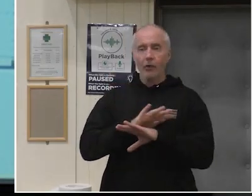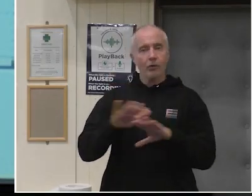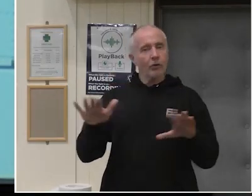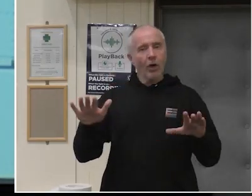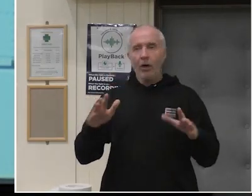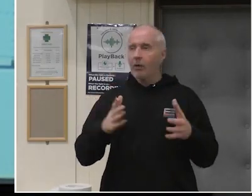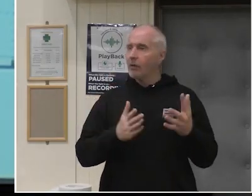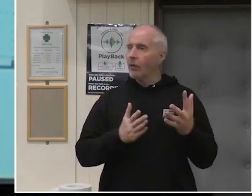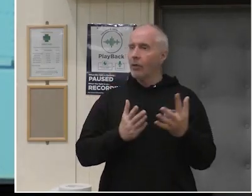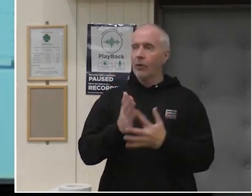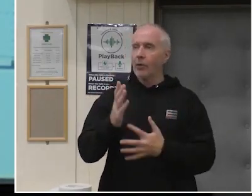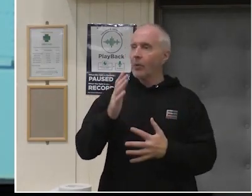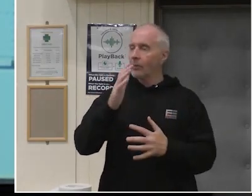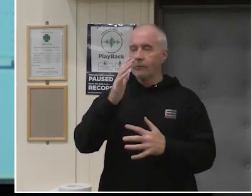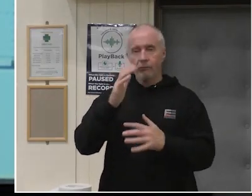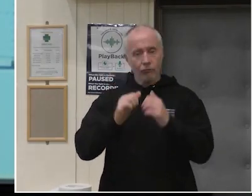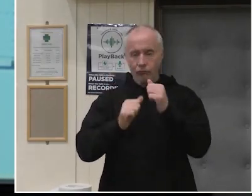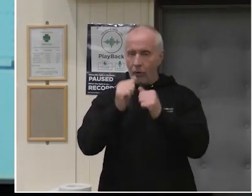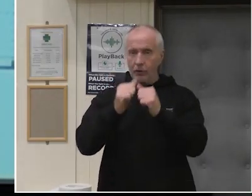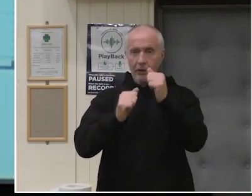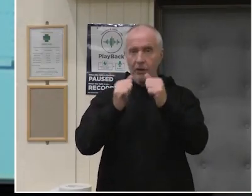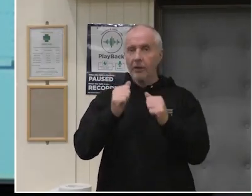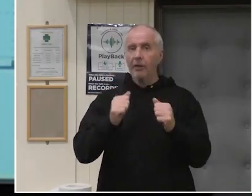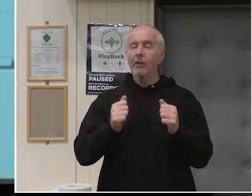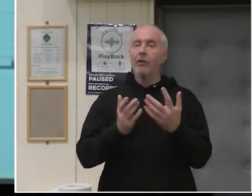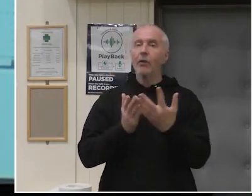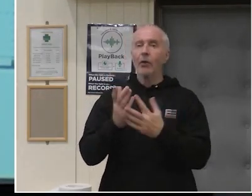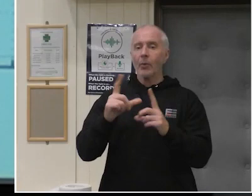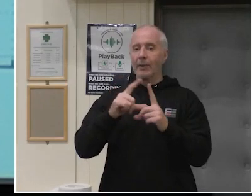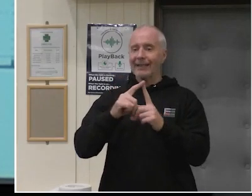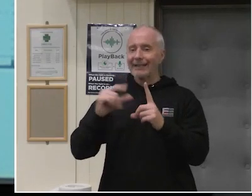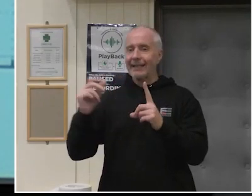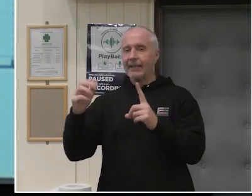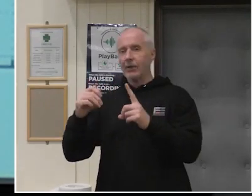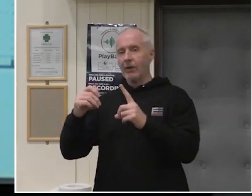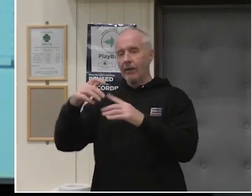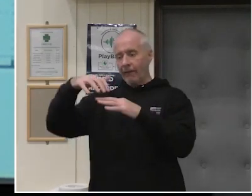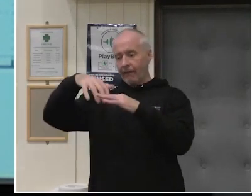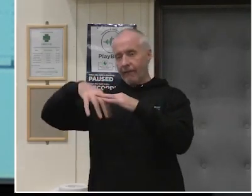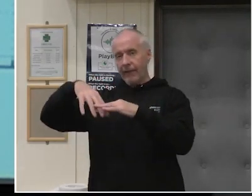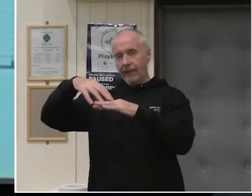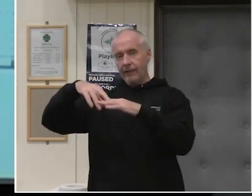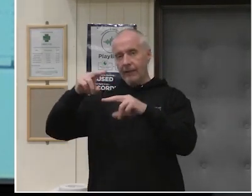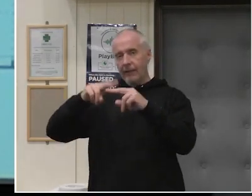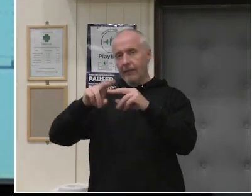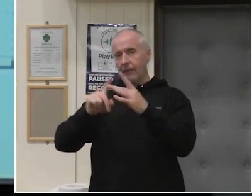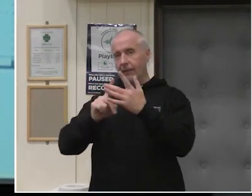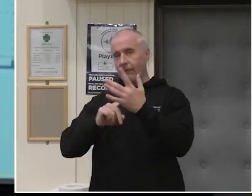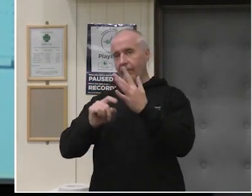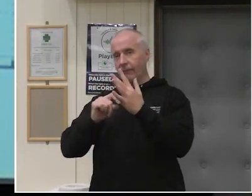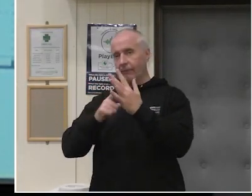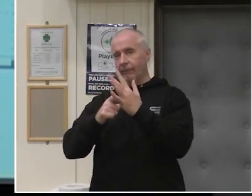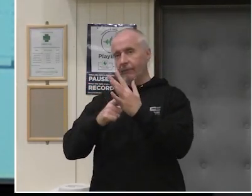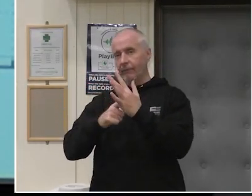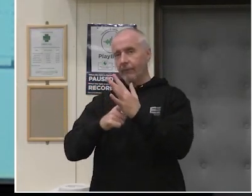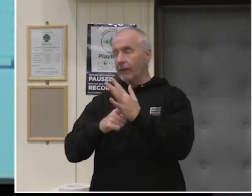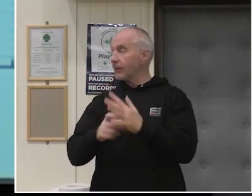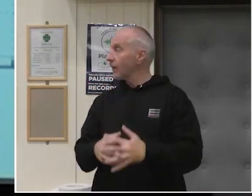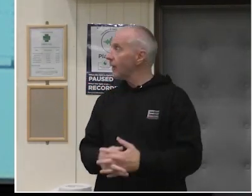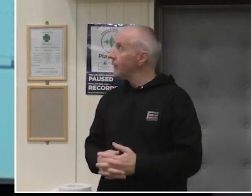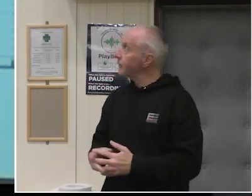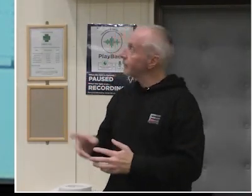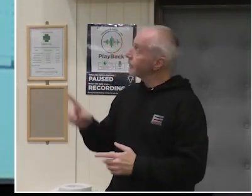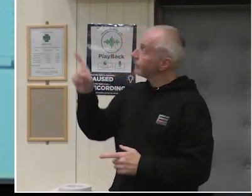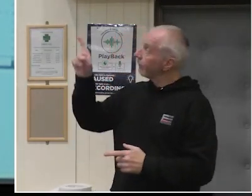other structure, this is just the digital filter. But, as you can see, I've now got 8